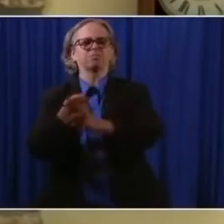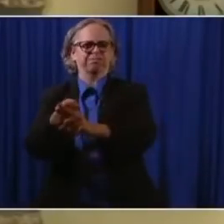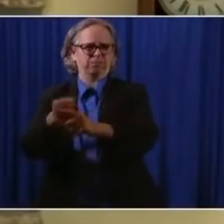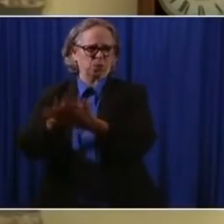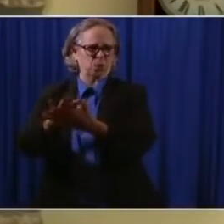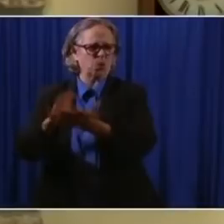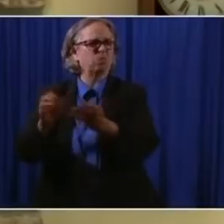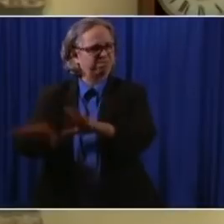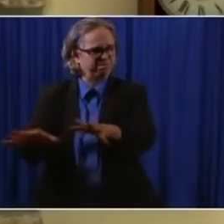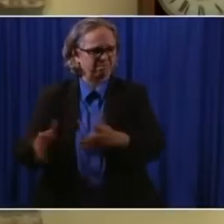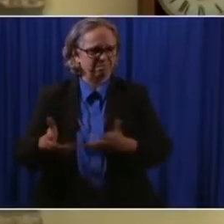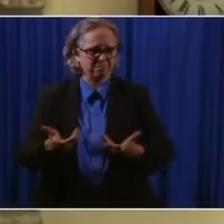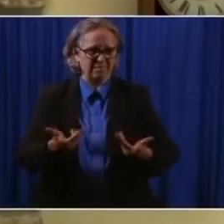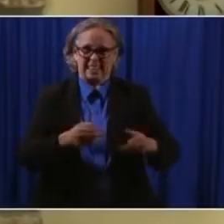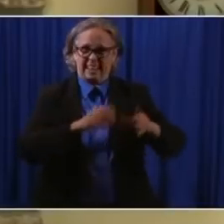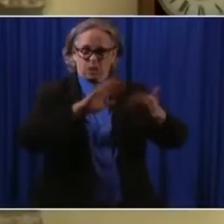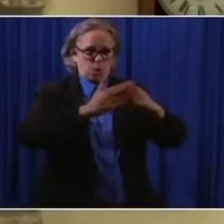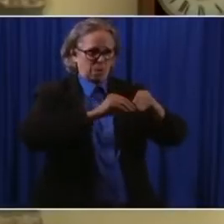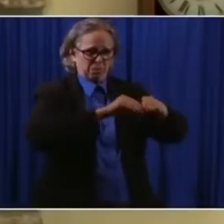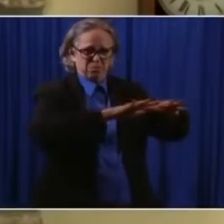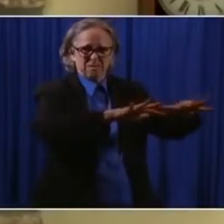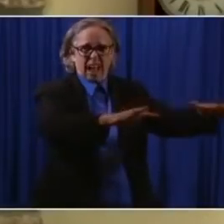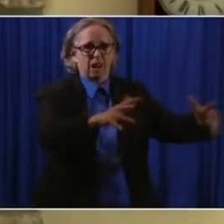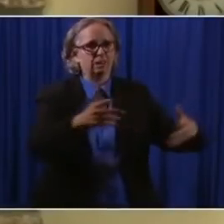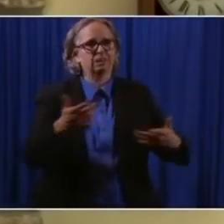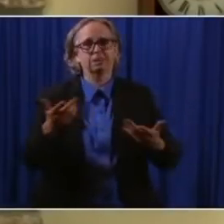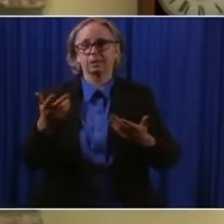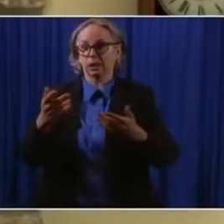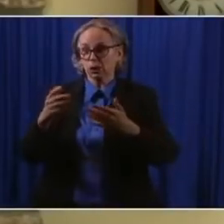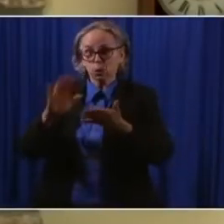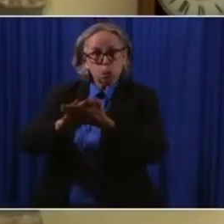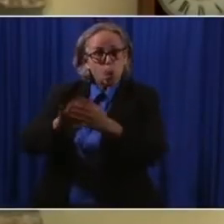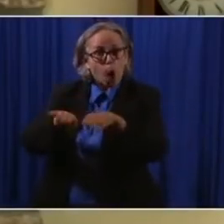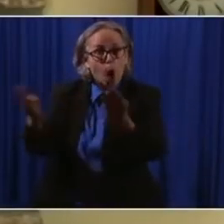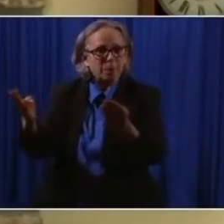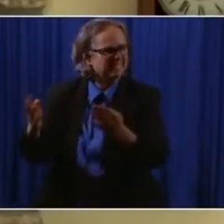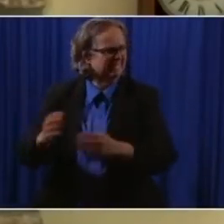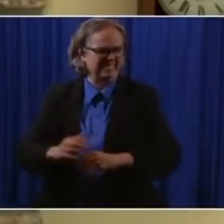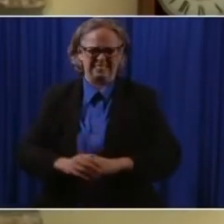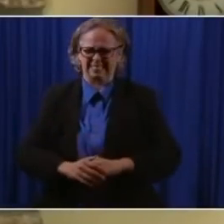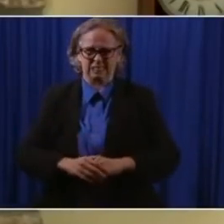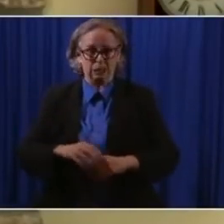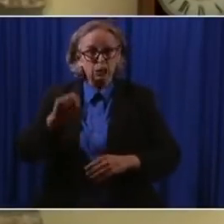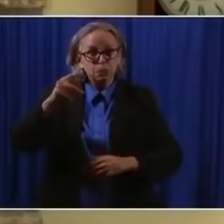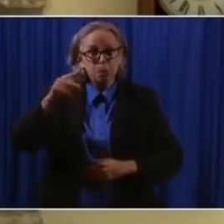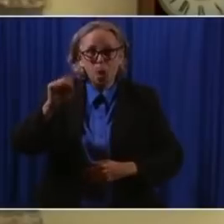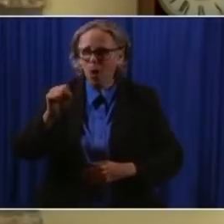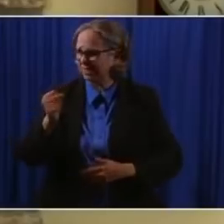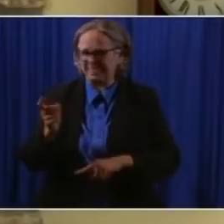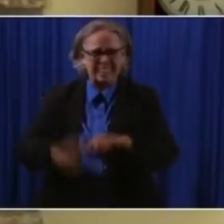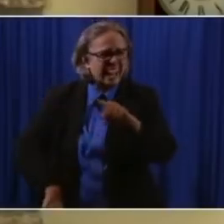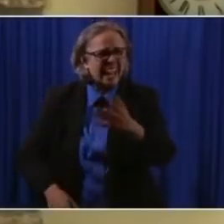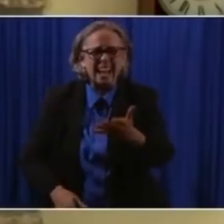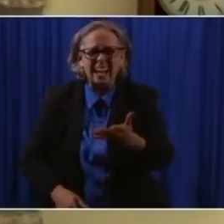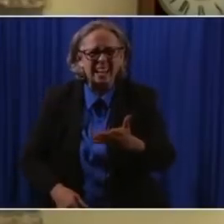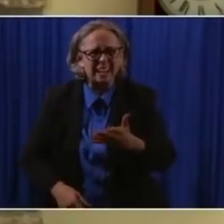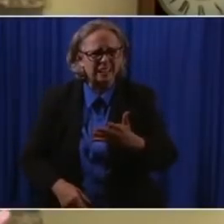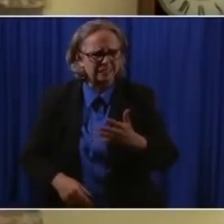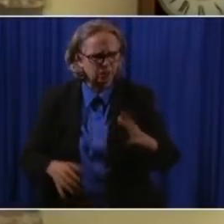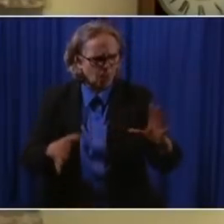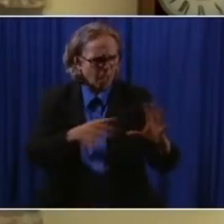in school being open and playing sports. And those counties